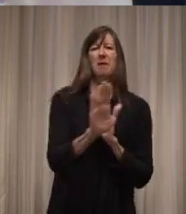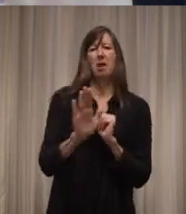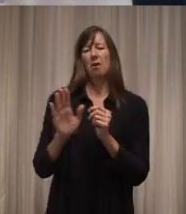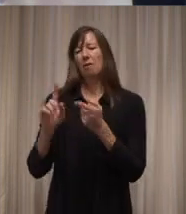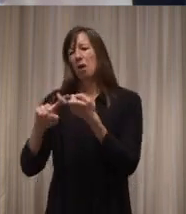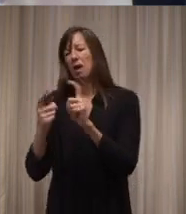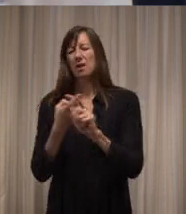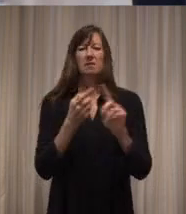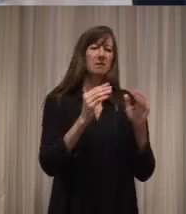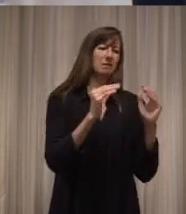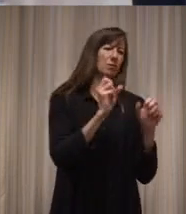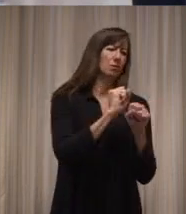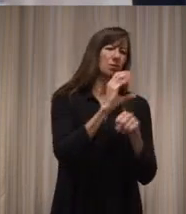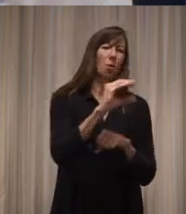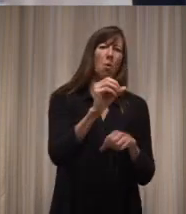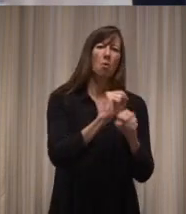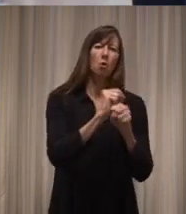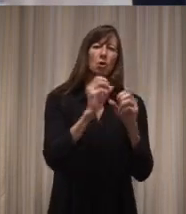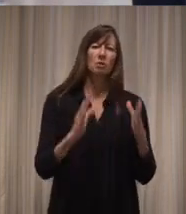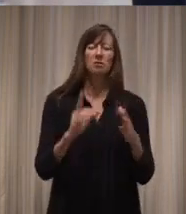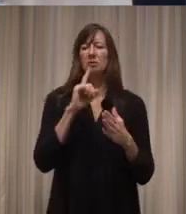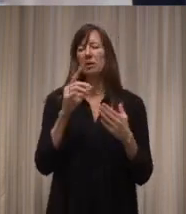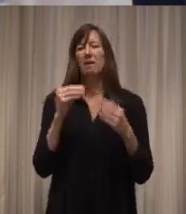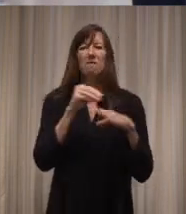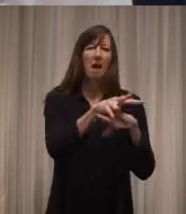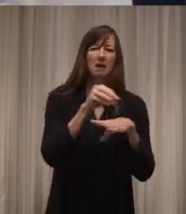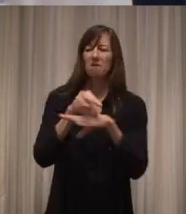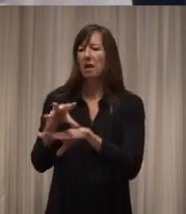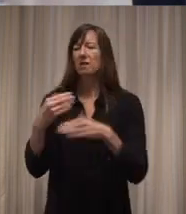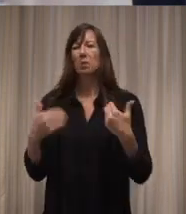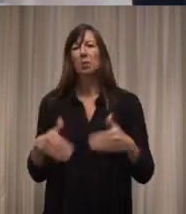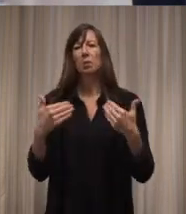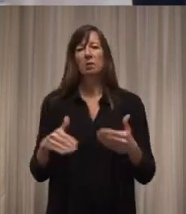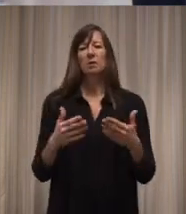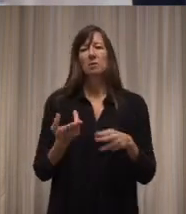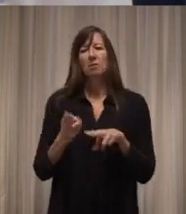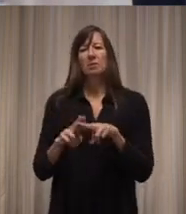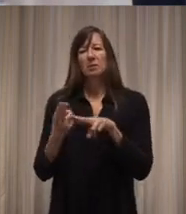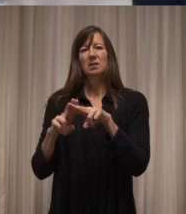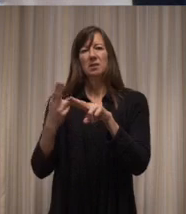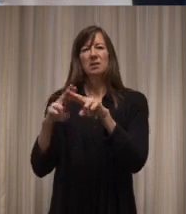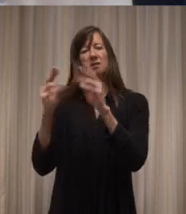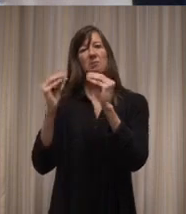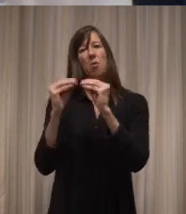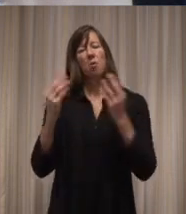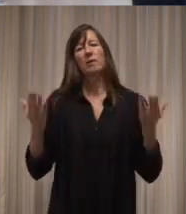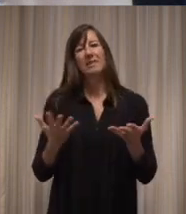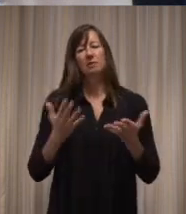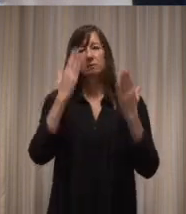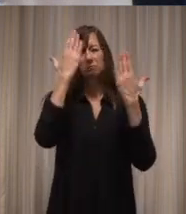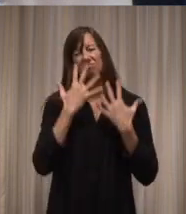human toll that COVID-19 has taken right here in Ulster County, and unfortunately we're continuing to see those